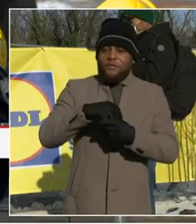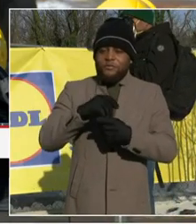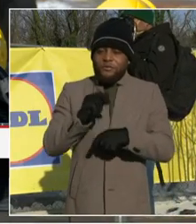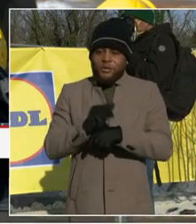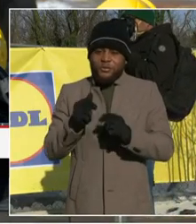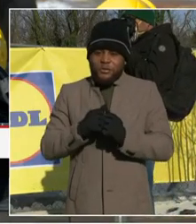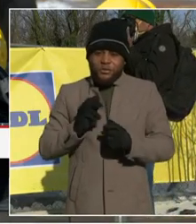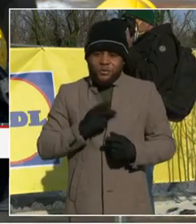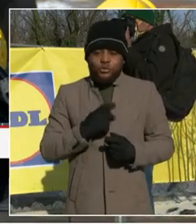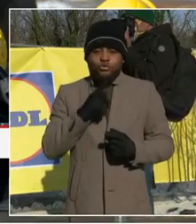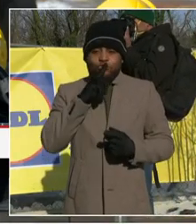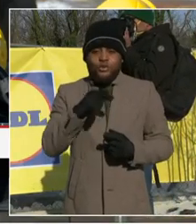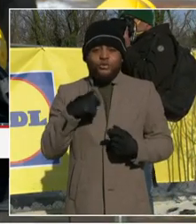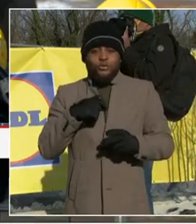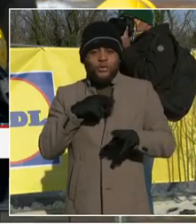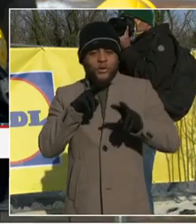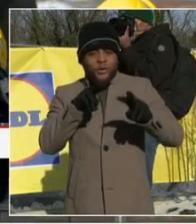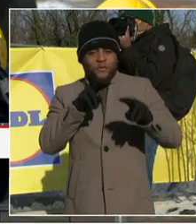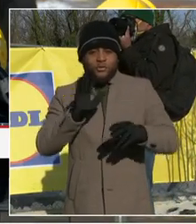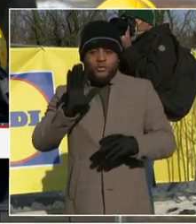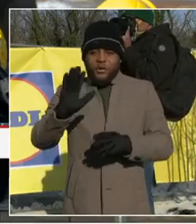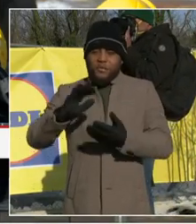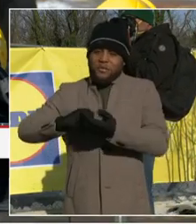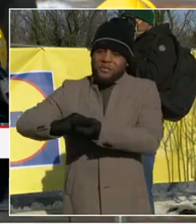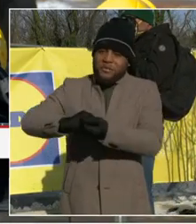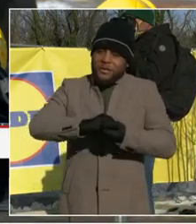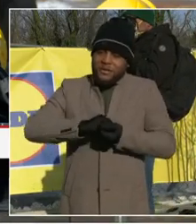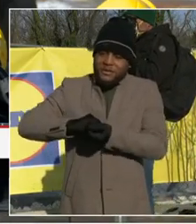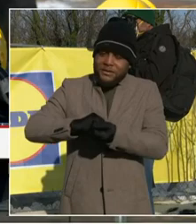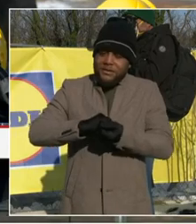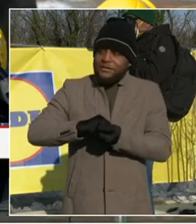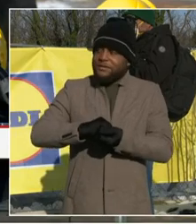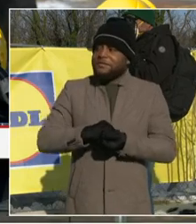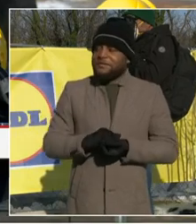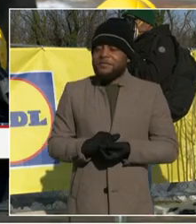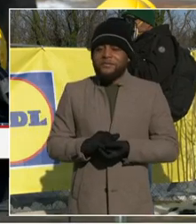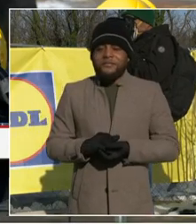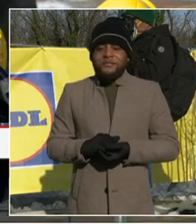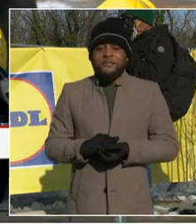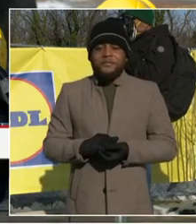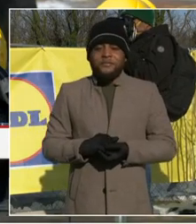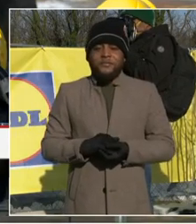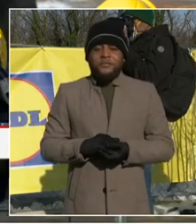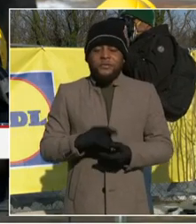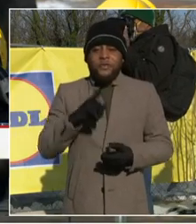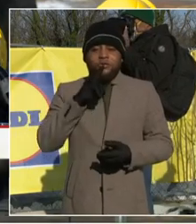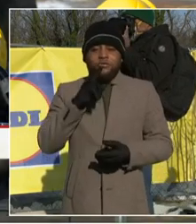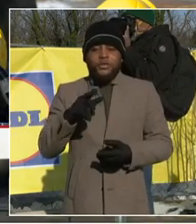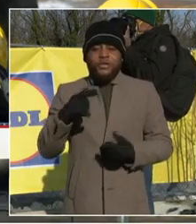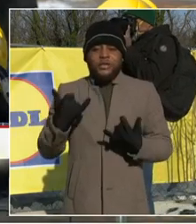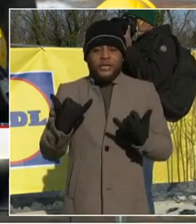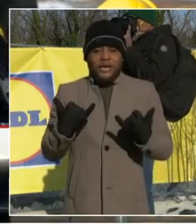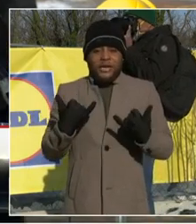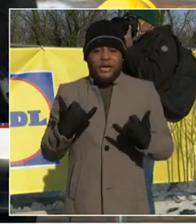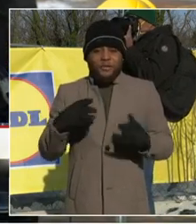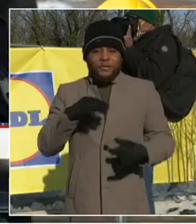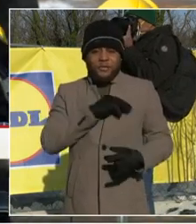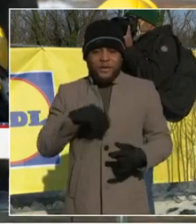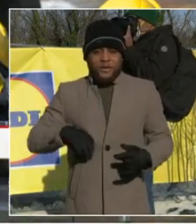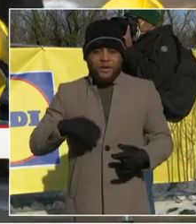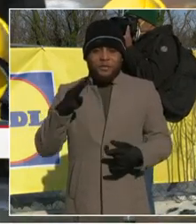our continued partnership. Madam Honorable Mayor Bowser, please come to the podium.